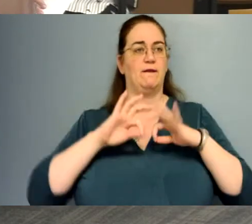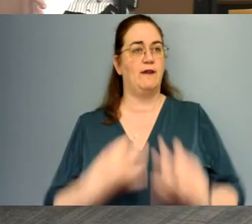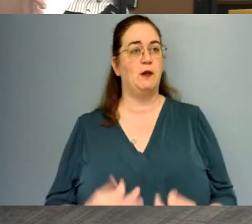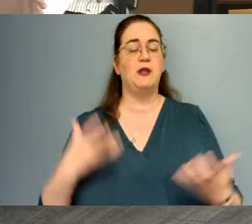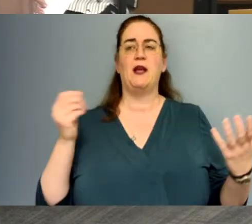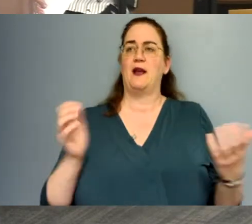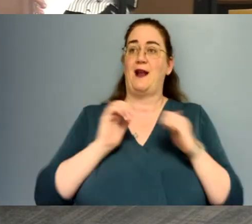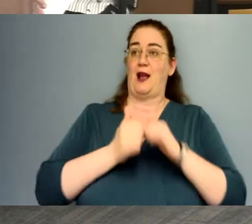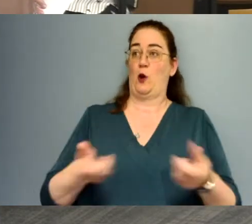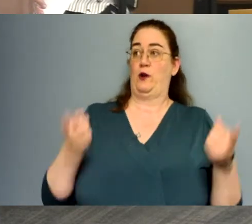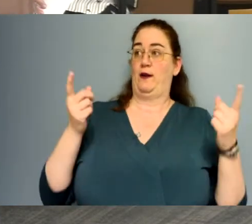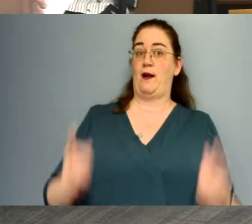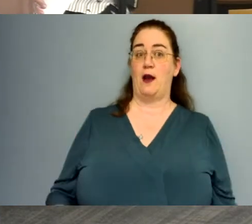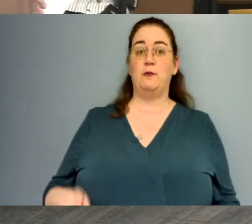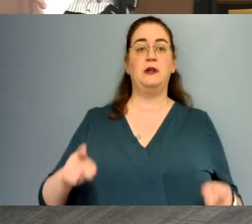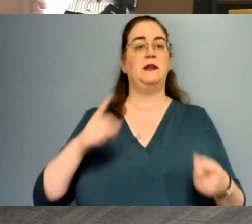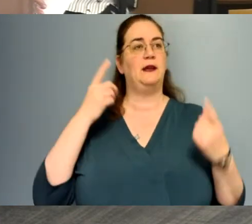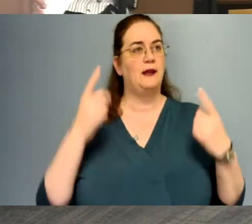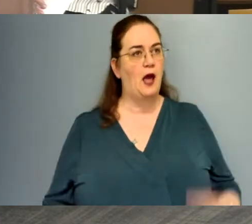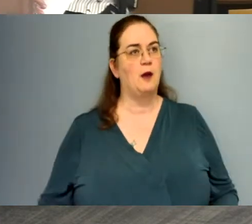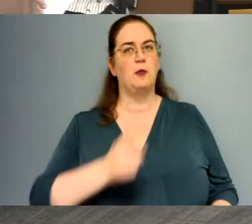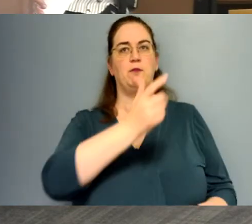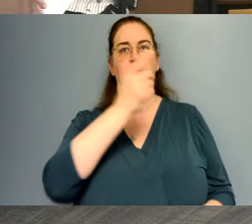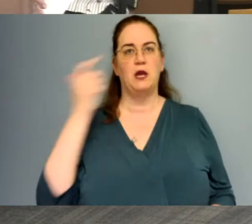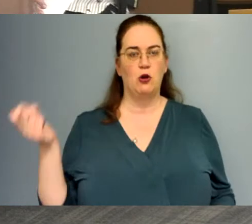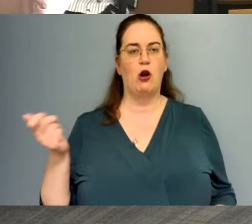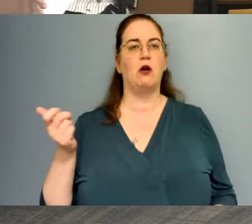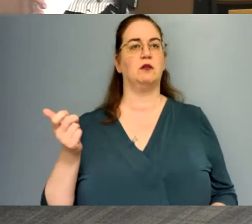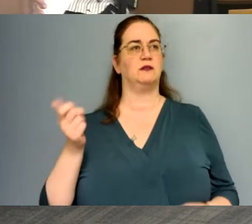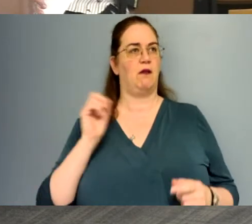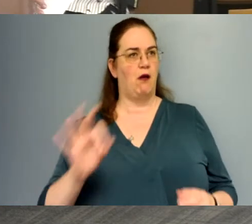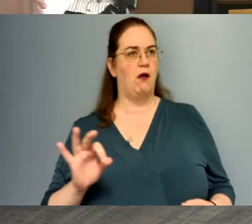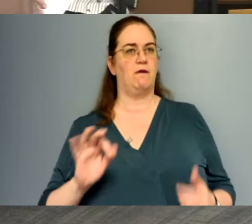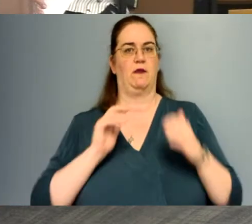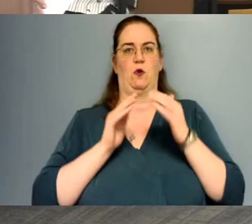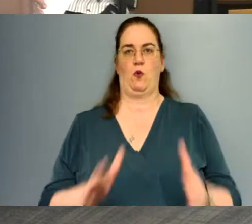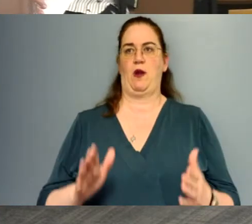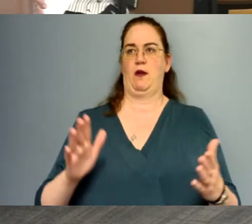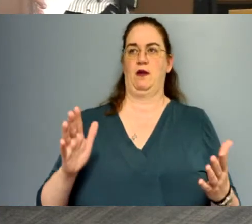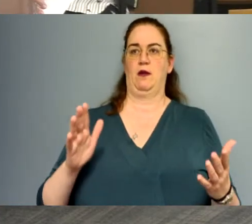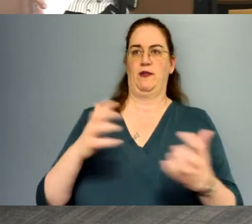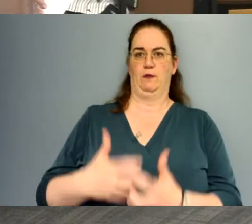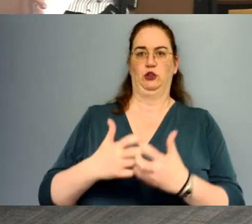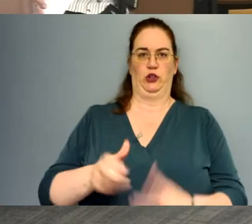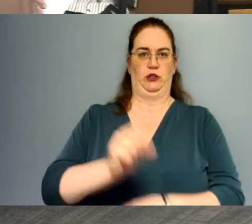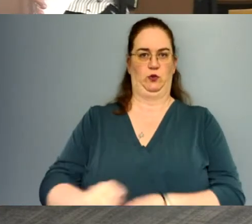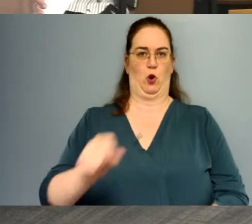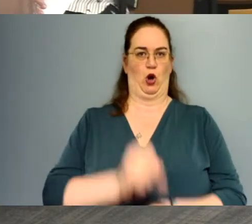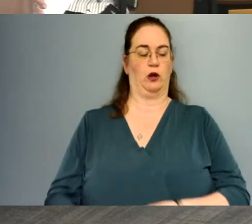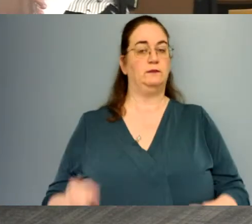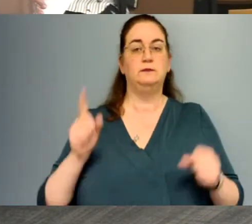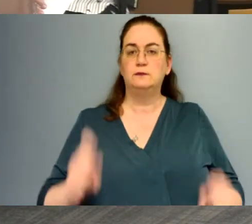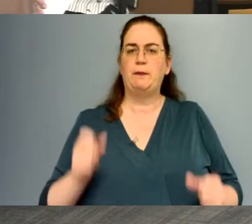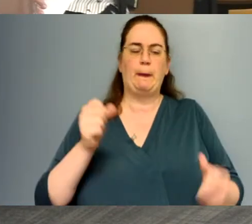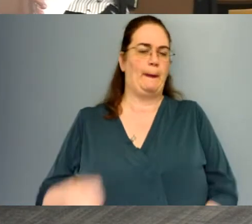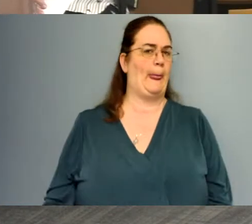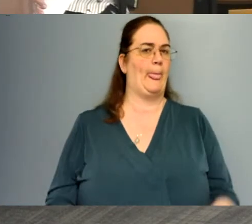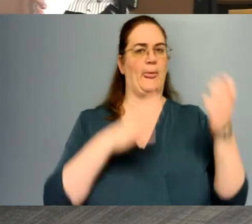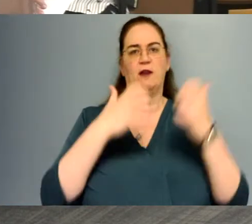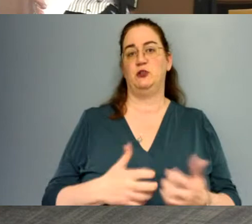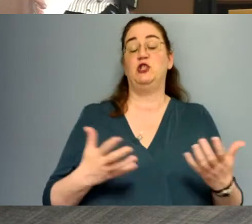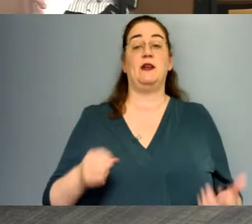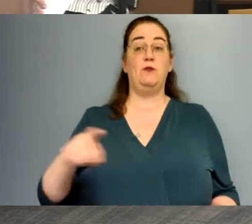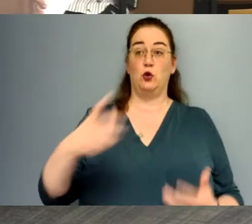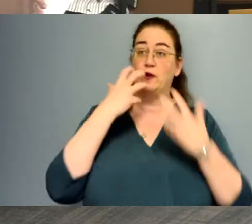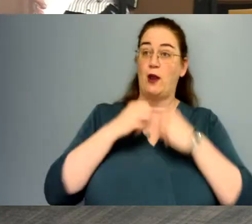And how did it happen? It happened because of the way the machines work. We need to get rid of the machines. If you